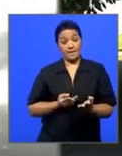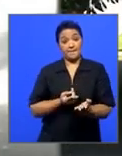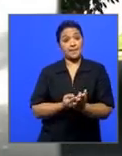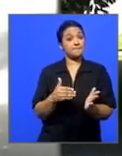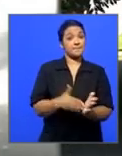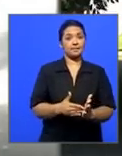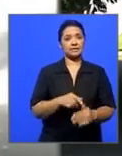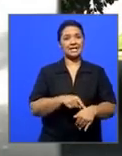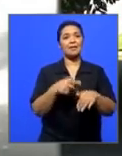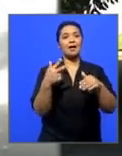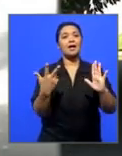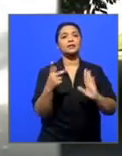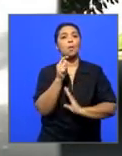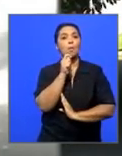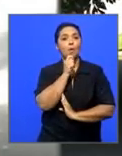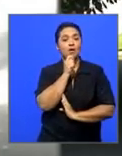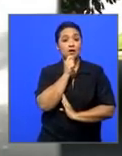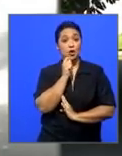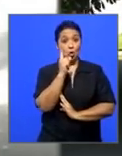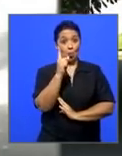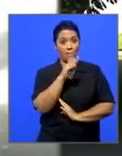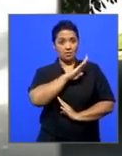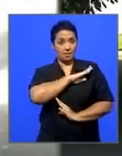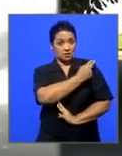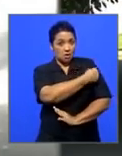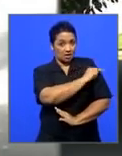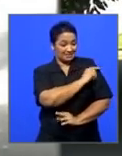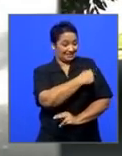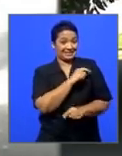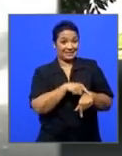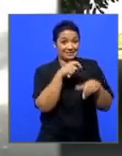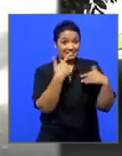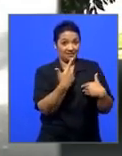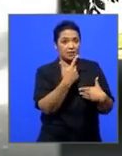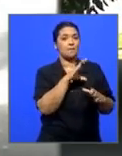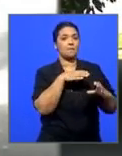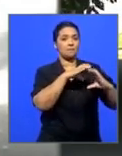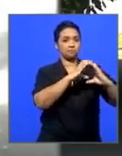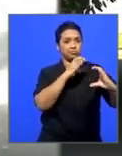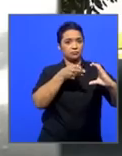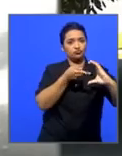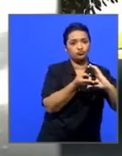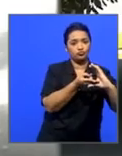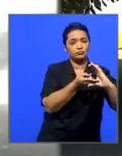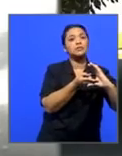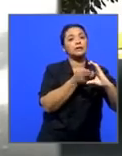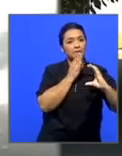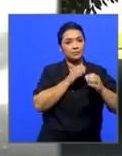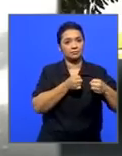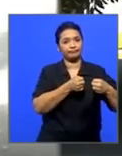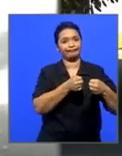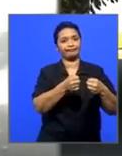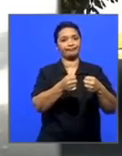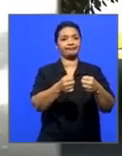at around about 8 o'clock this morning. It left one military hospital at 7 o'clock this morning. This is a process that's going to happen for the next 2